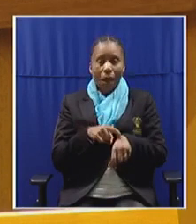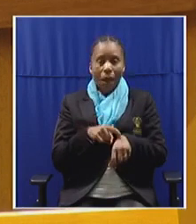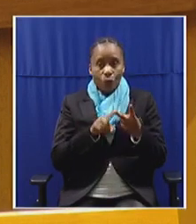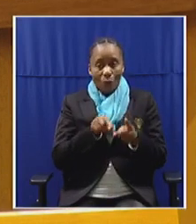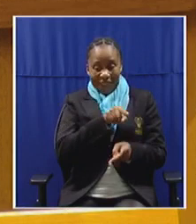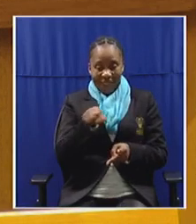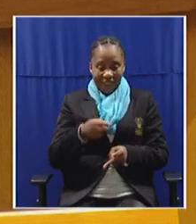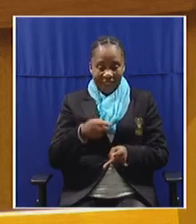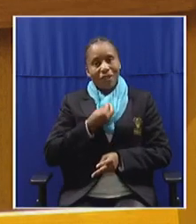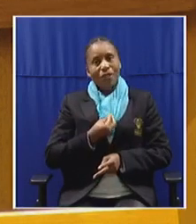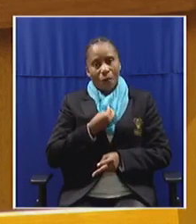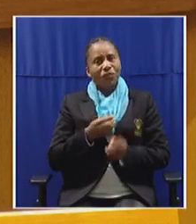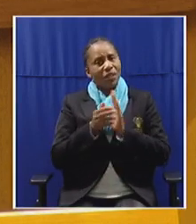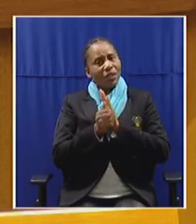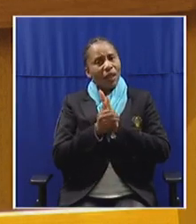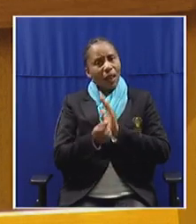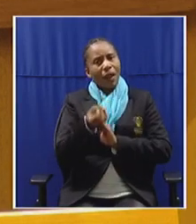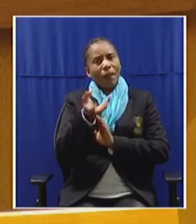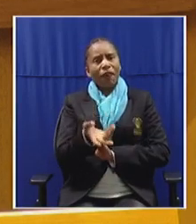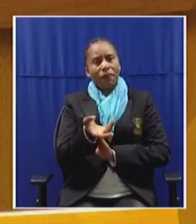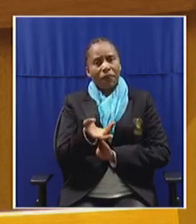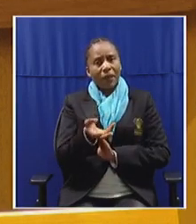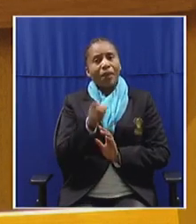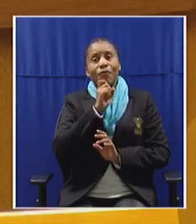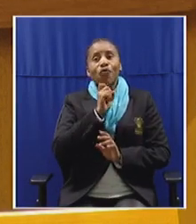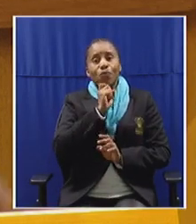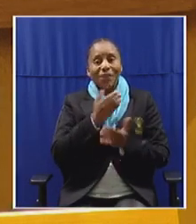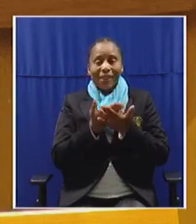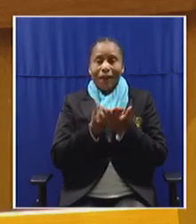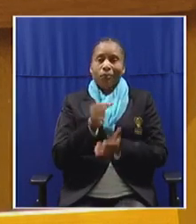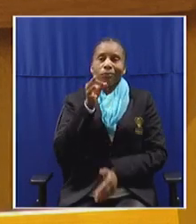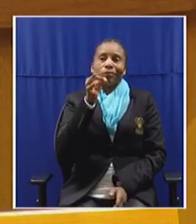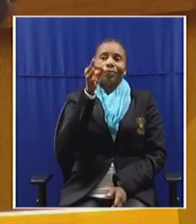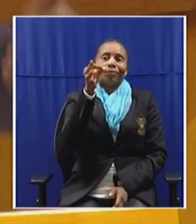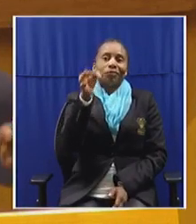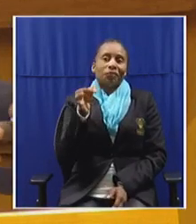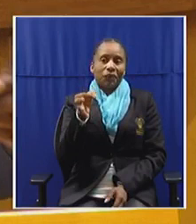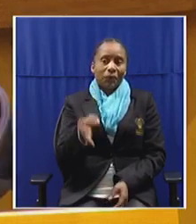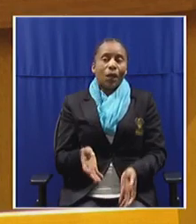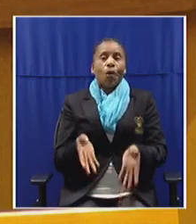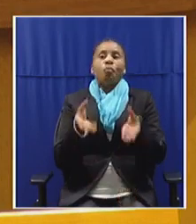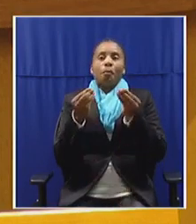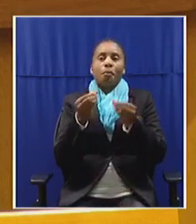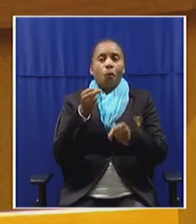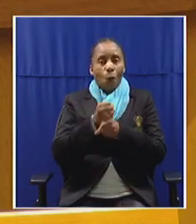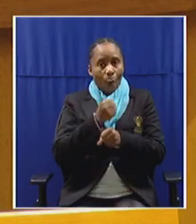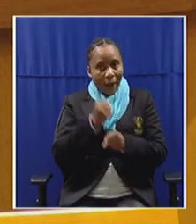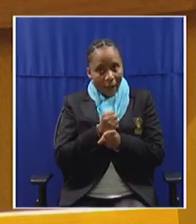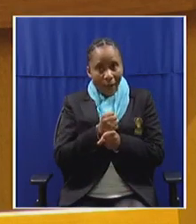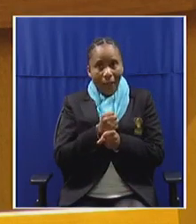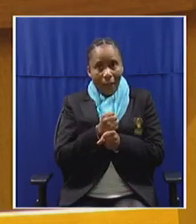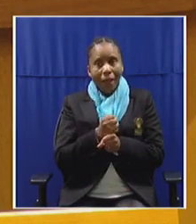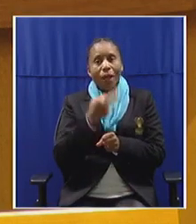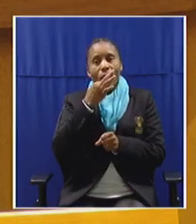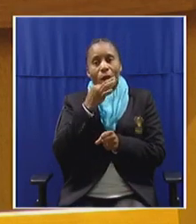young people skills that they can use to find employment or to create